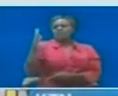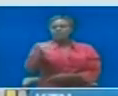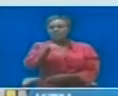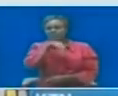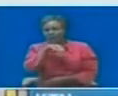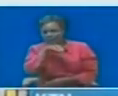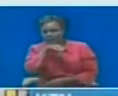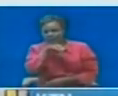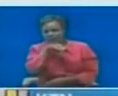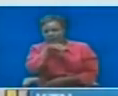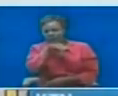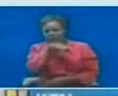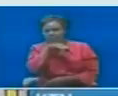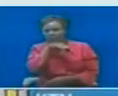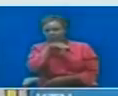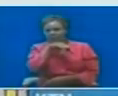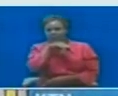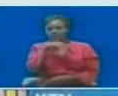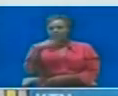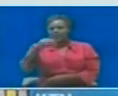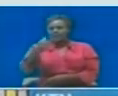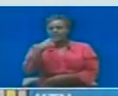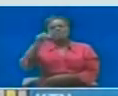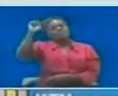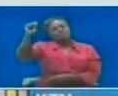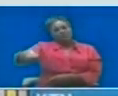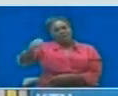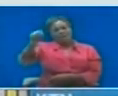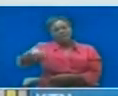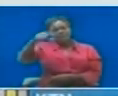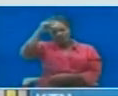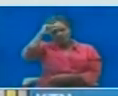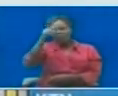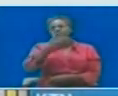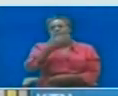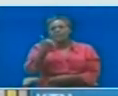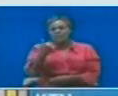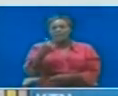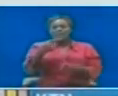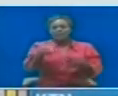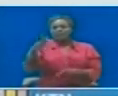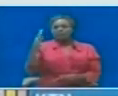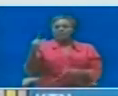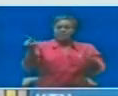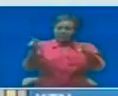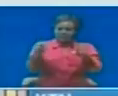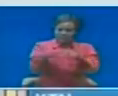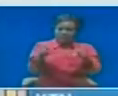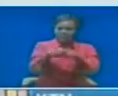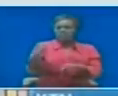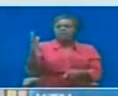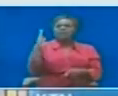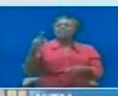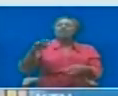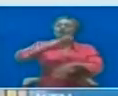Odinga. And Sir Conrad says, yes, the state should heighten not only Raila Odinga's security, but also the security of